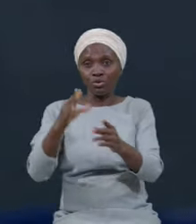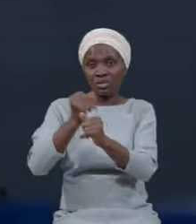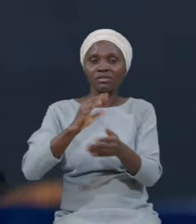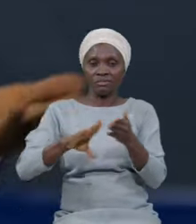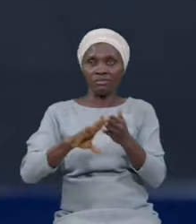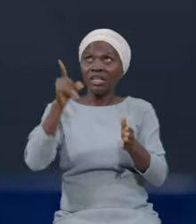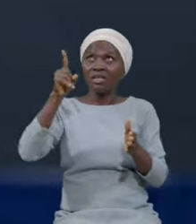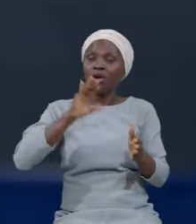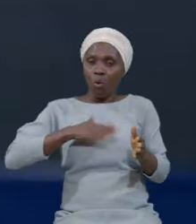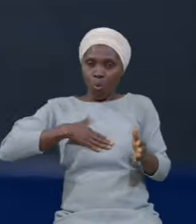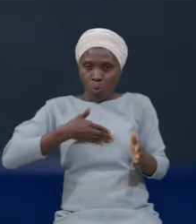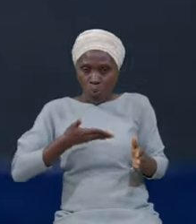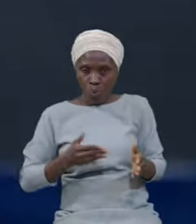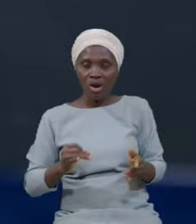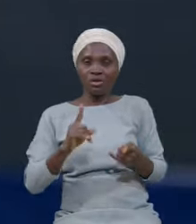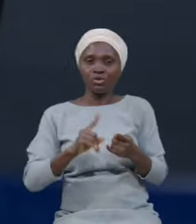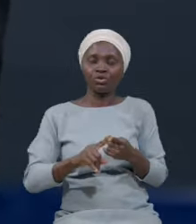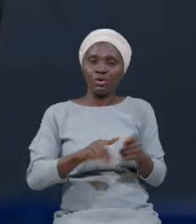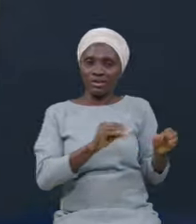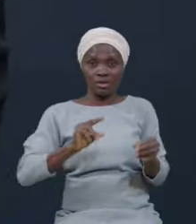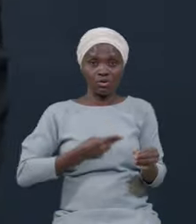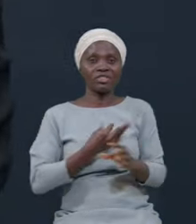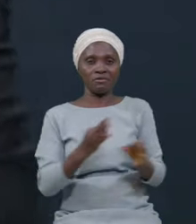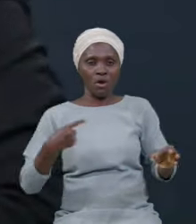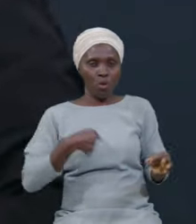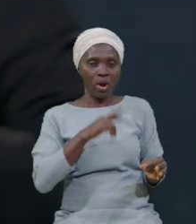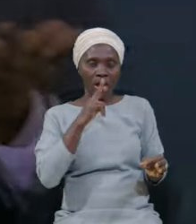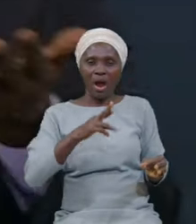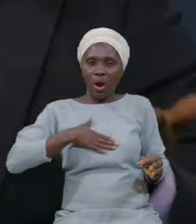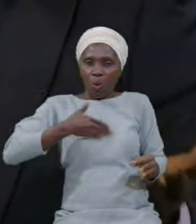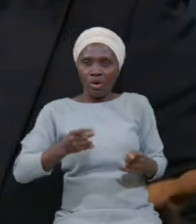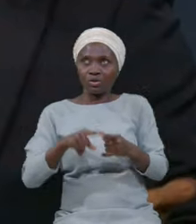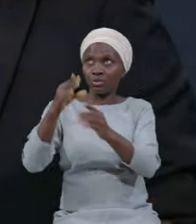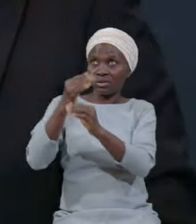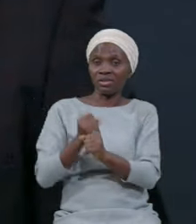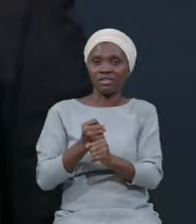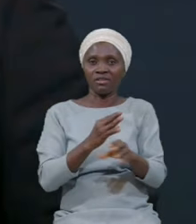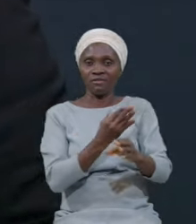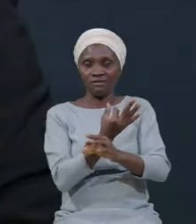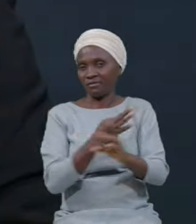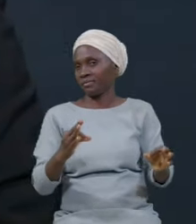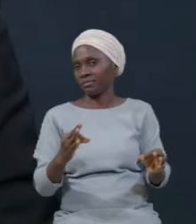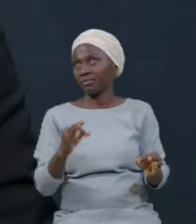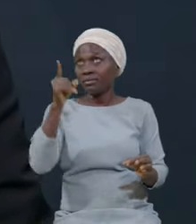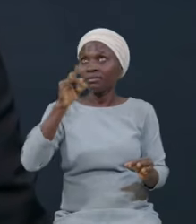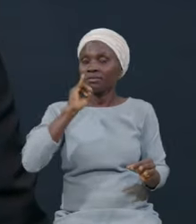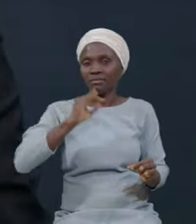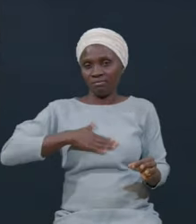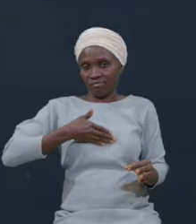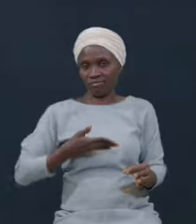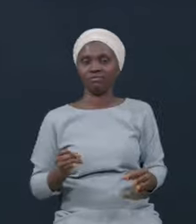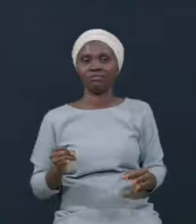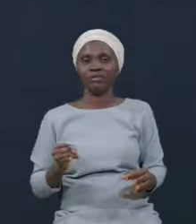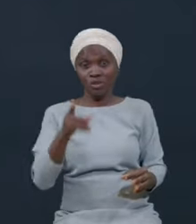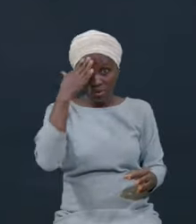willing to be set free. He is willing. At least You know, he created you. And he